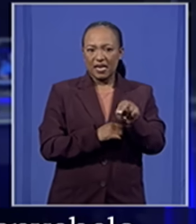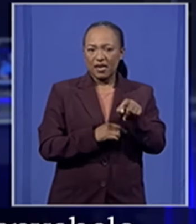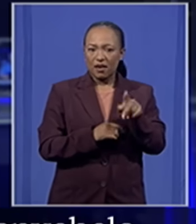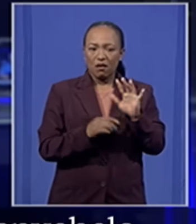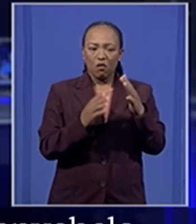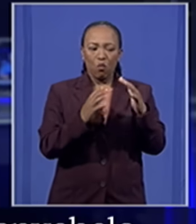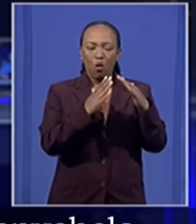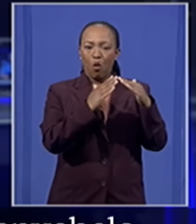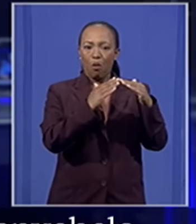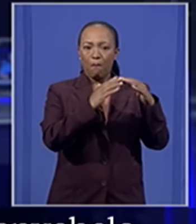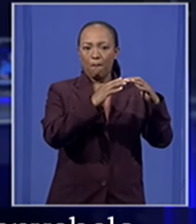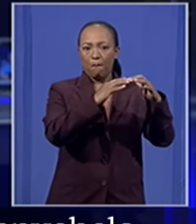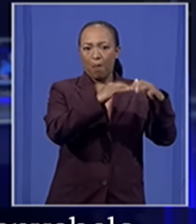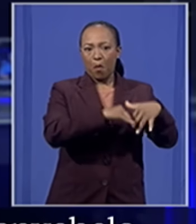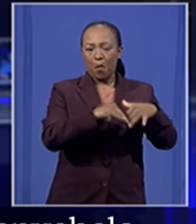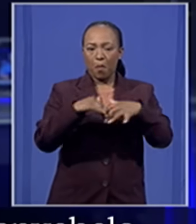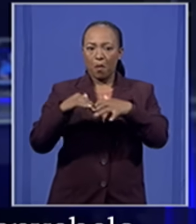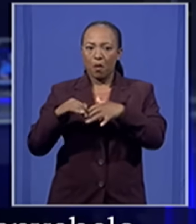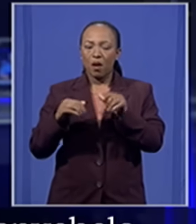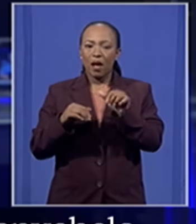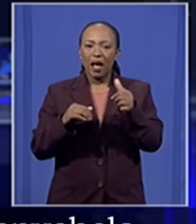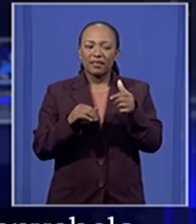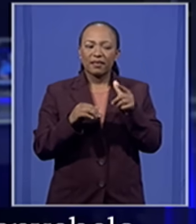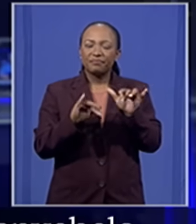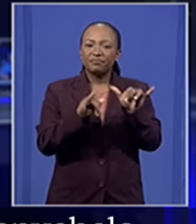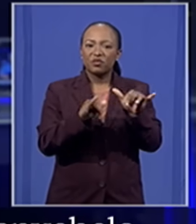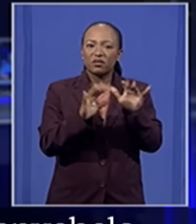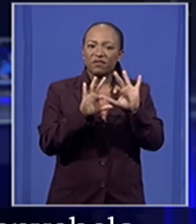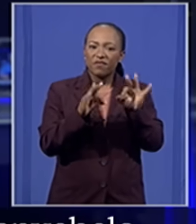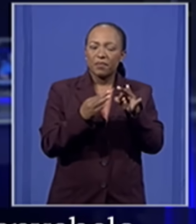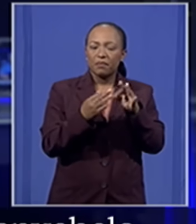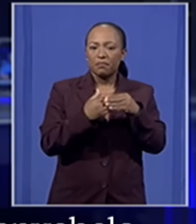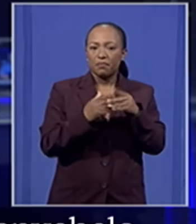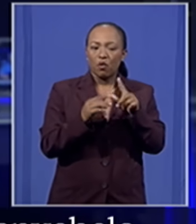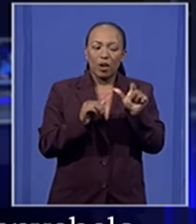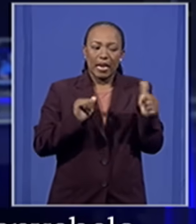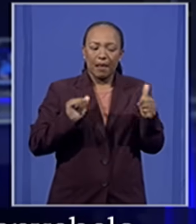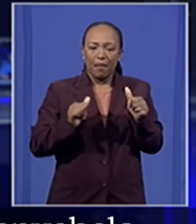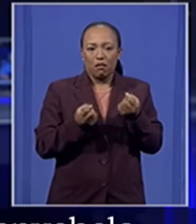ba neilwe bodulo ke beng ka bona le baahisane o latela koduwa ena.